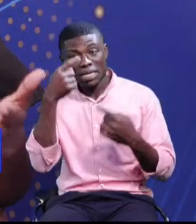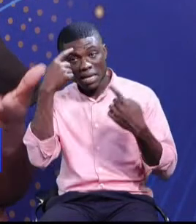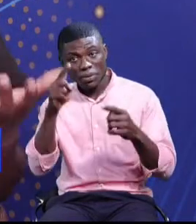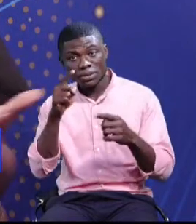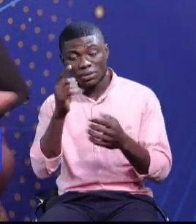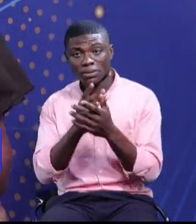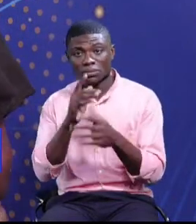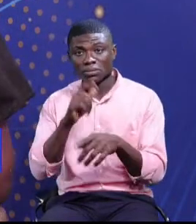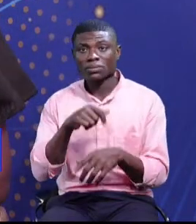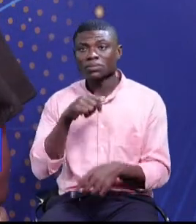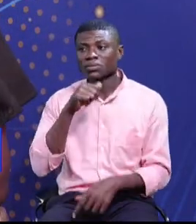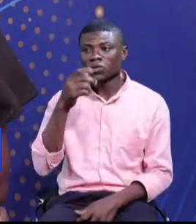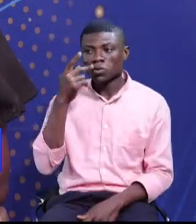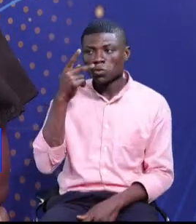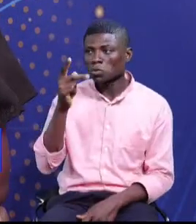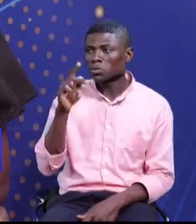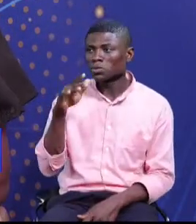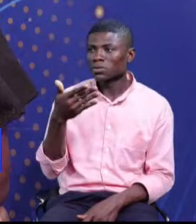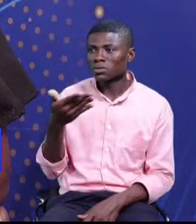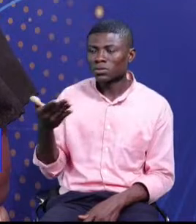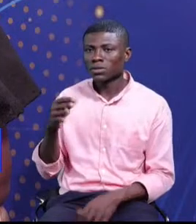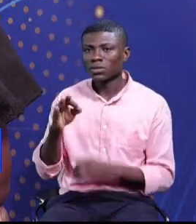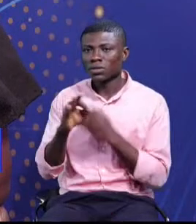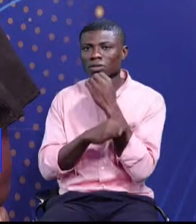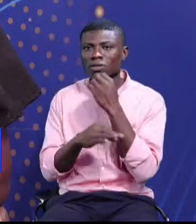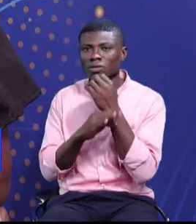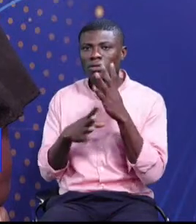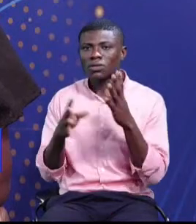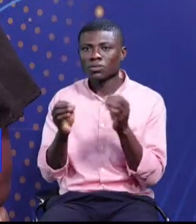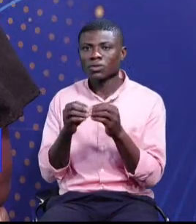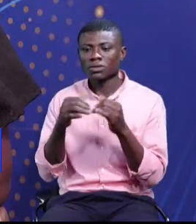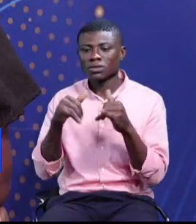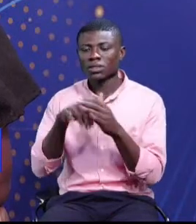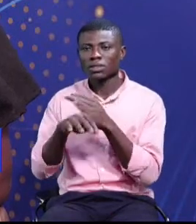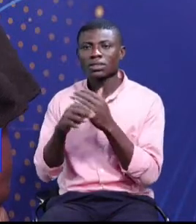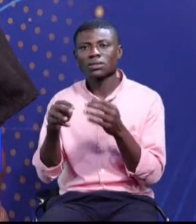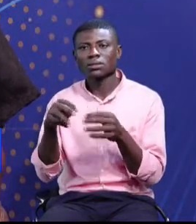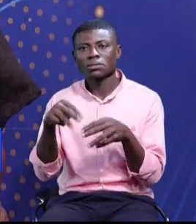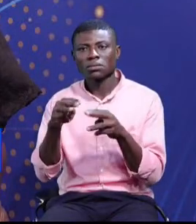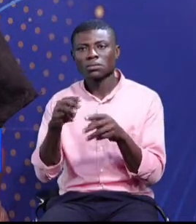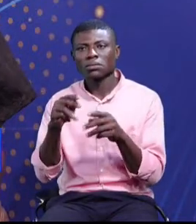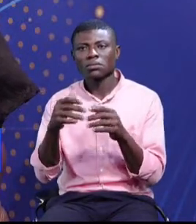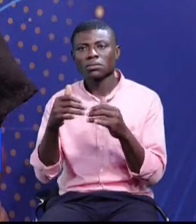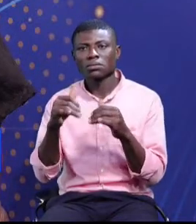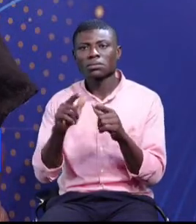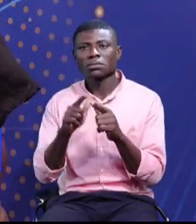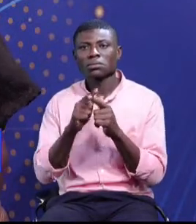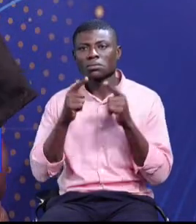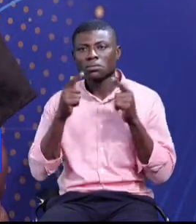So sometimes you don't even see these foreigners staying in the market for that long, unless